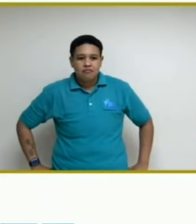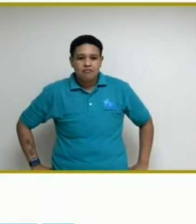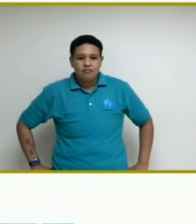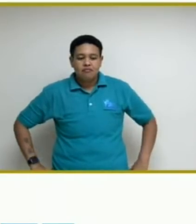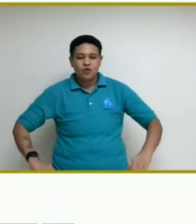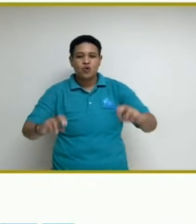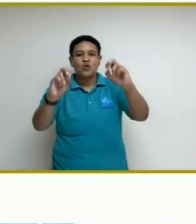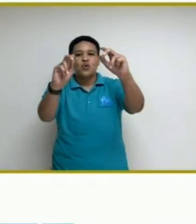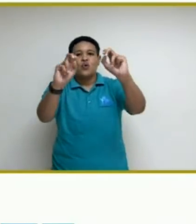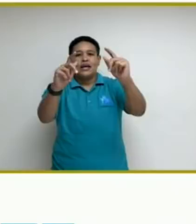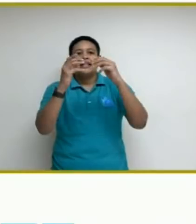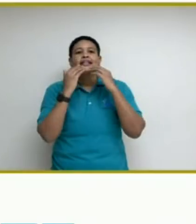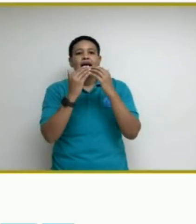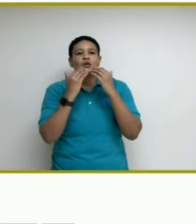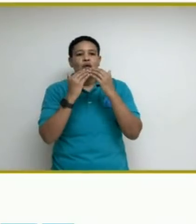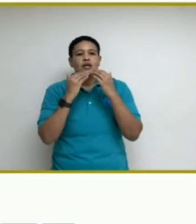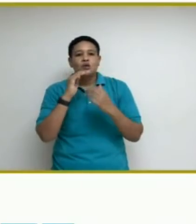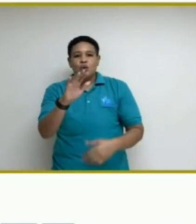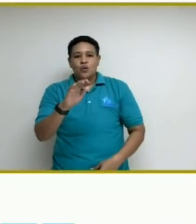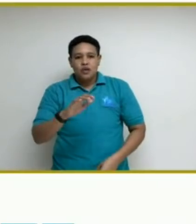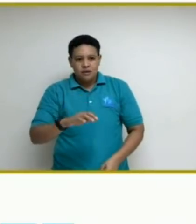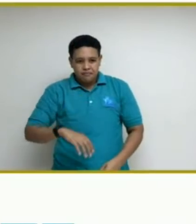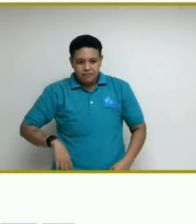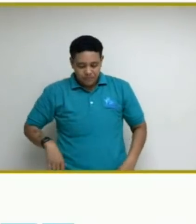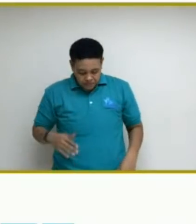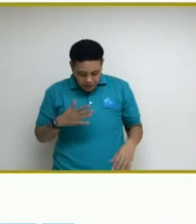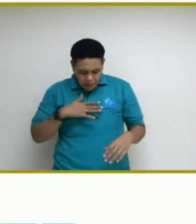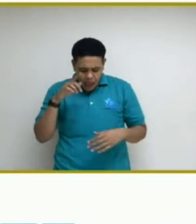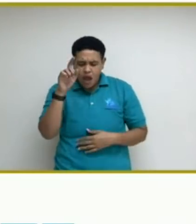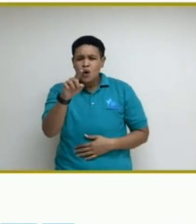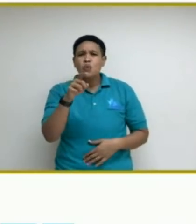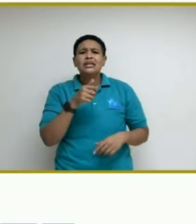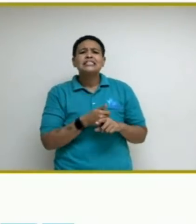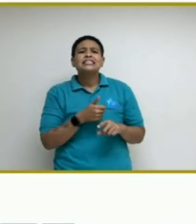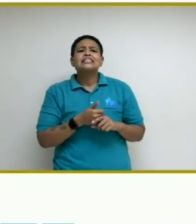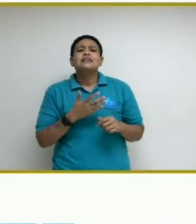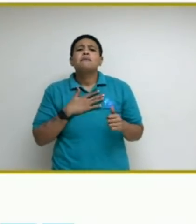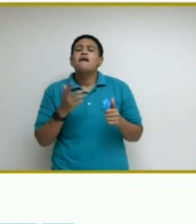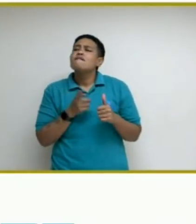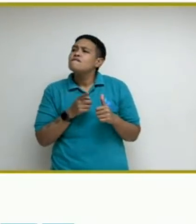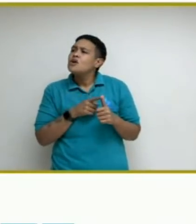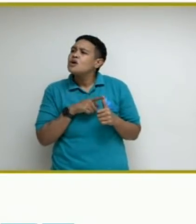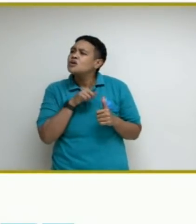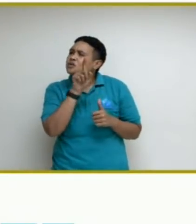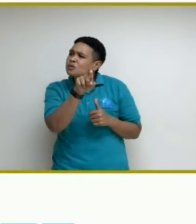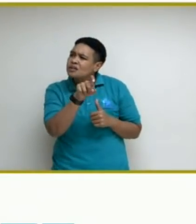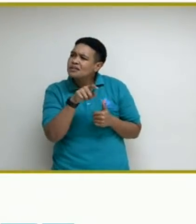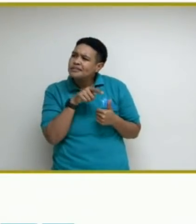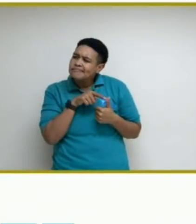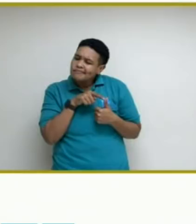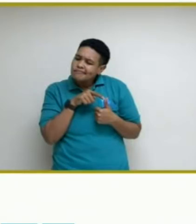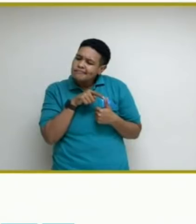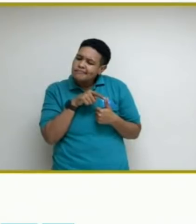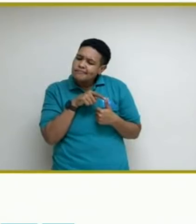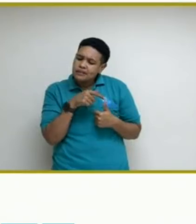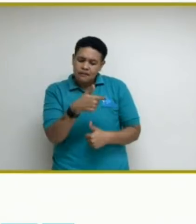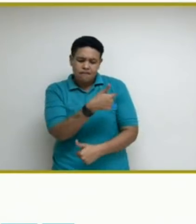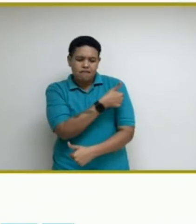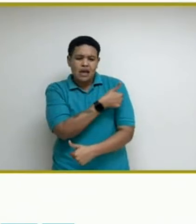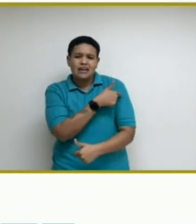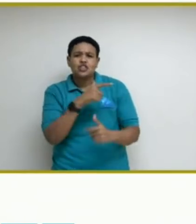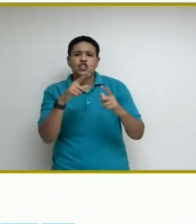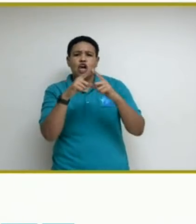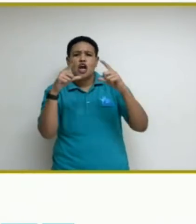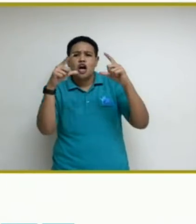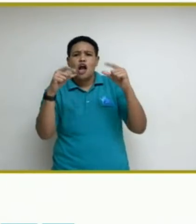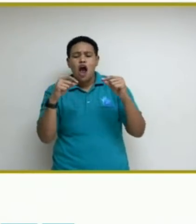Okay, thank you so much. My first question relates to the issue of the vaccination